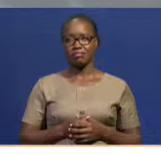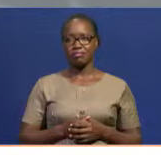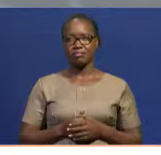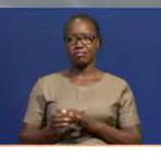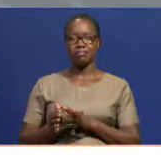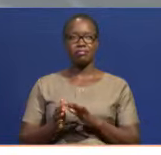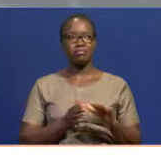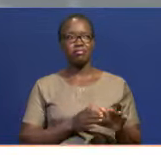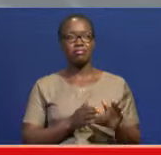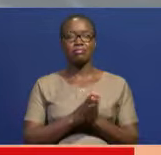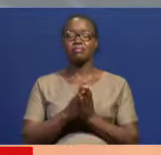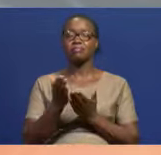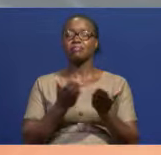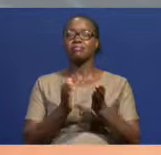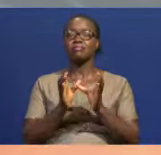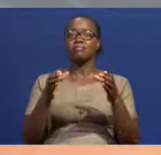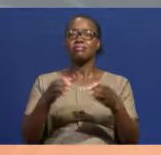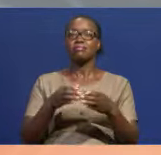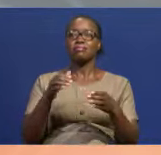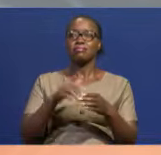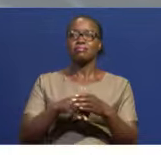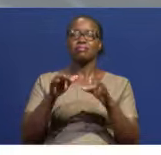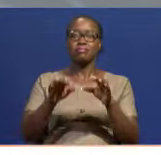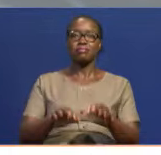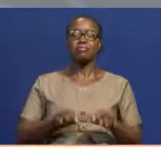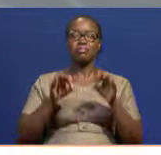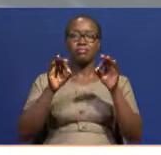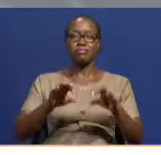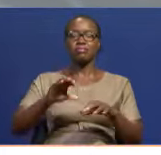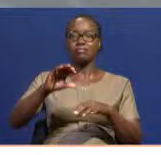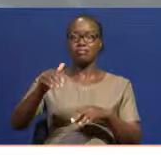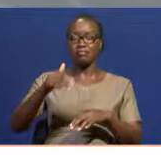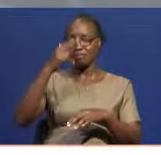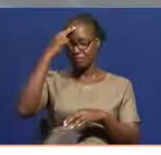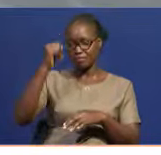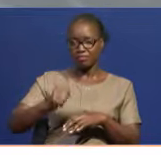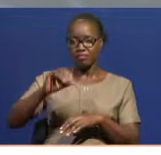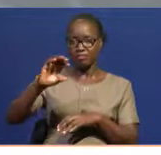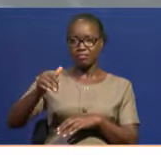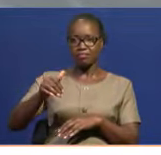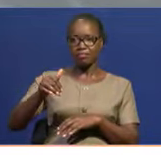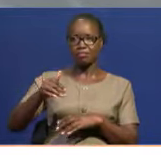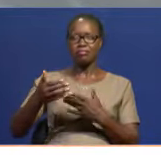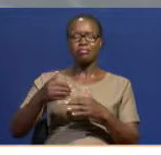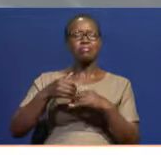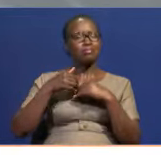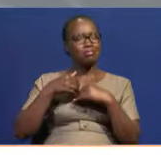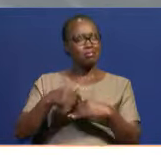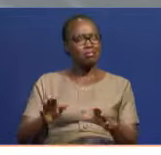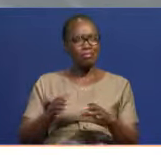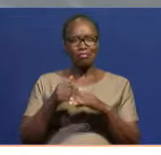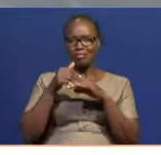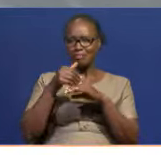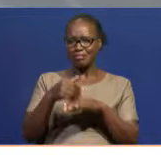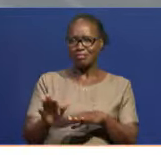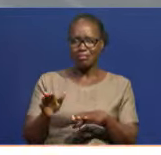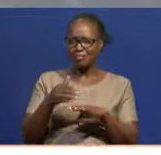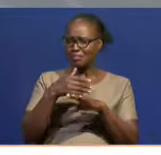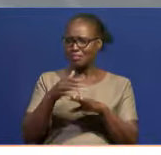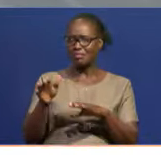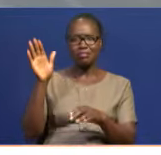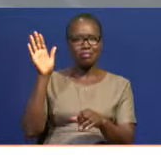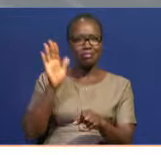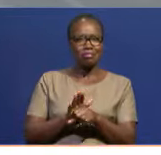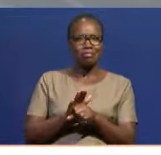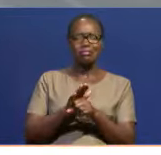In other news, the business community in Kitengela town, Kajiado County, are counting losses following a massive